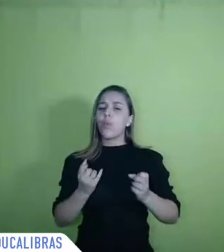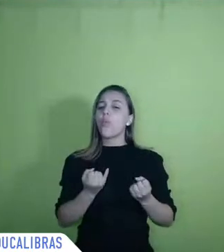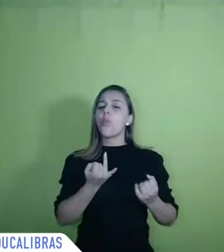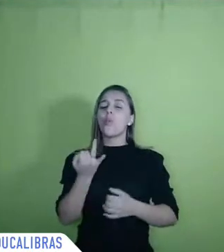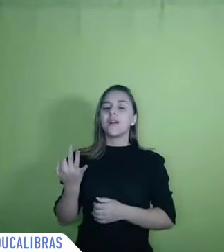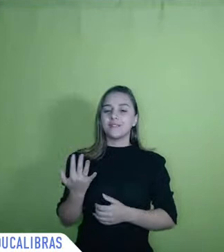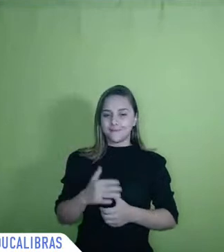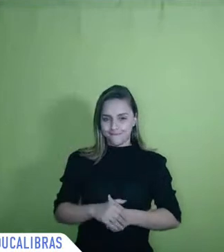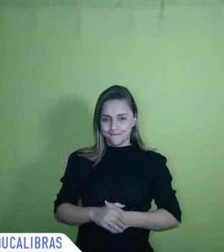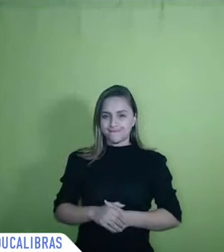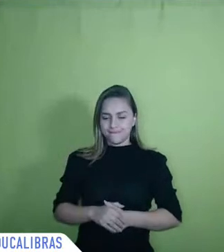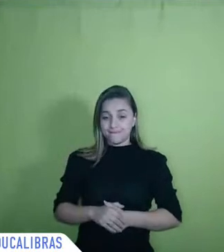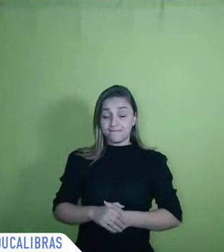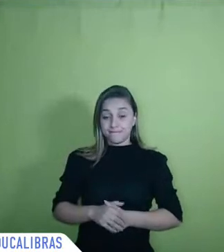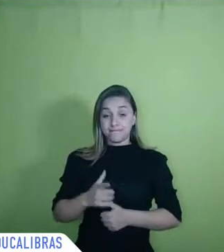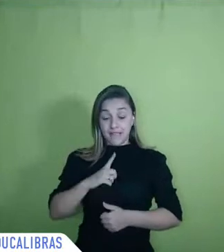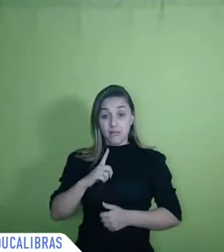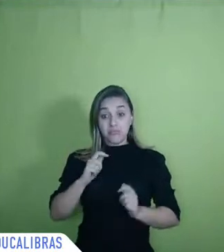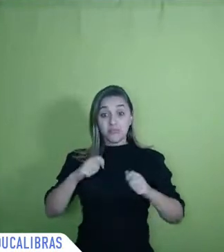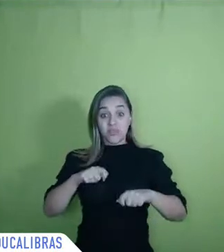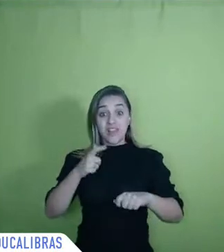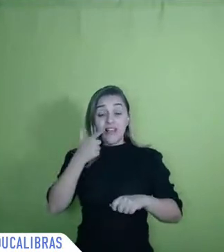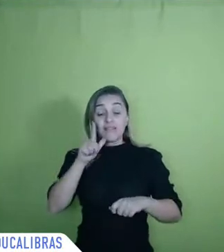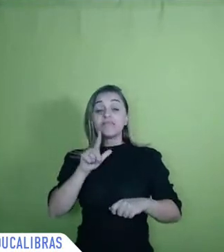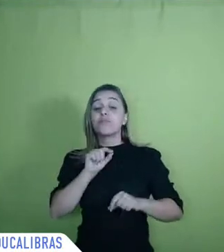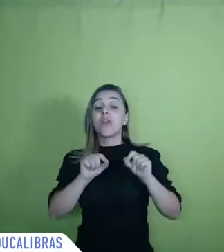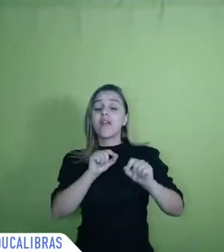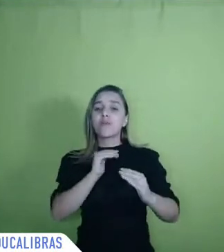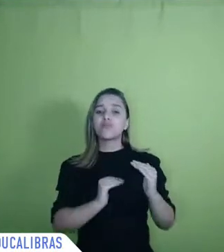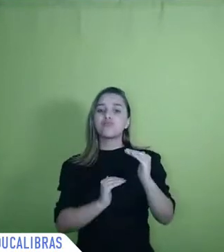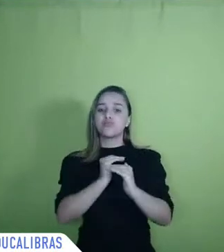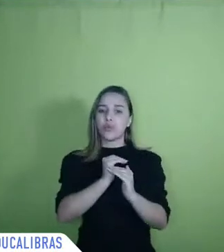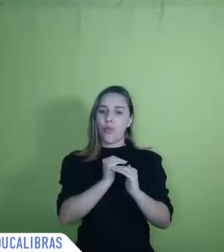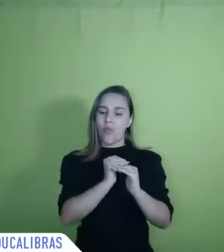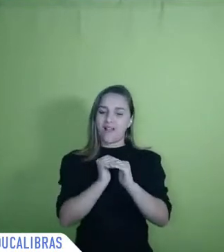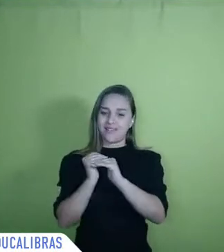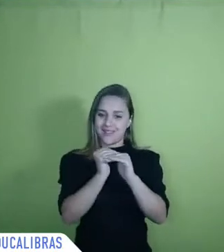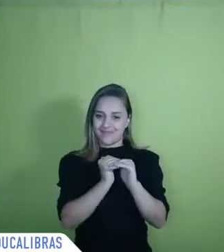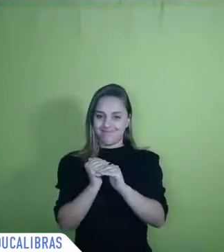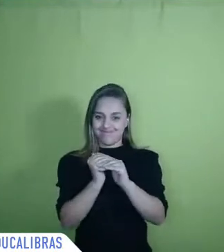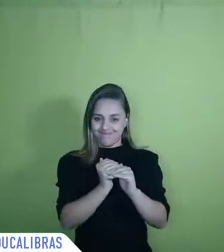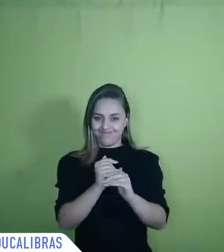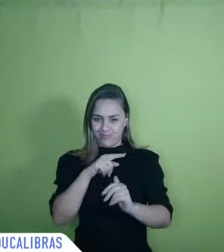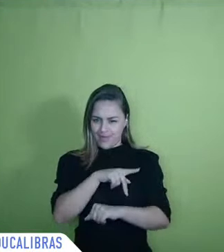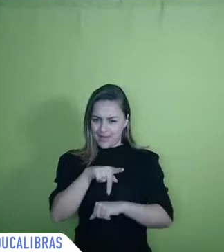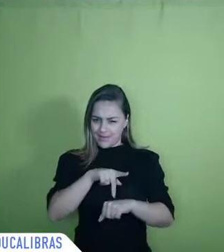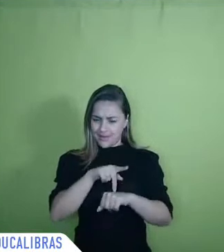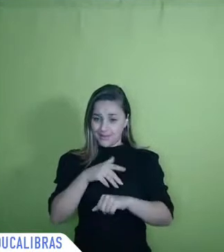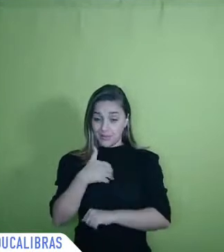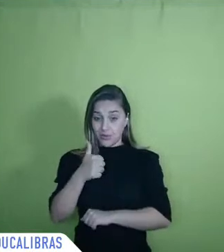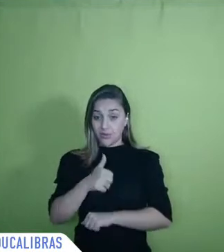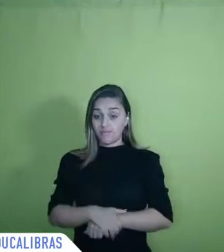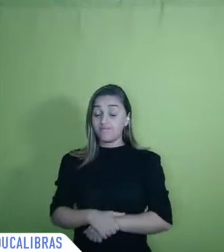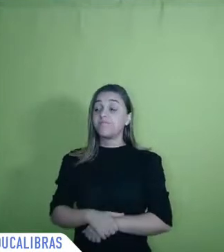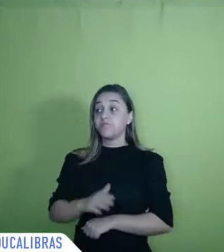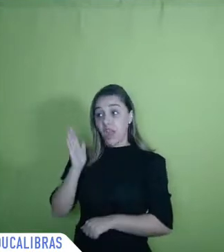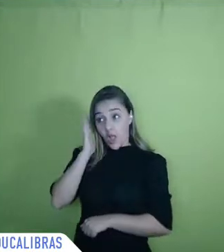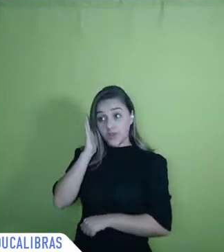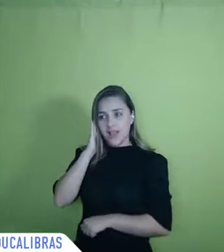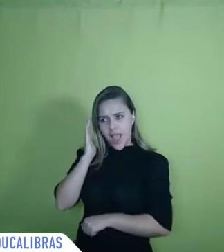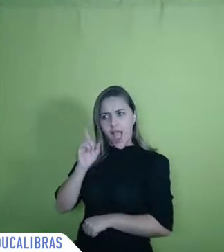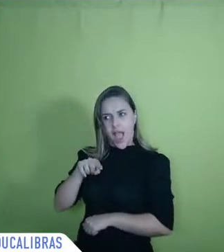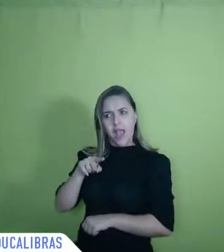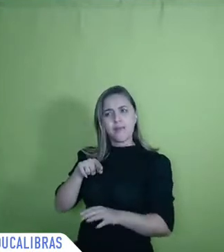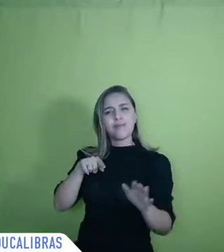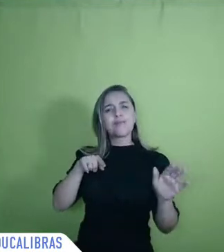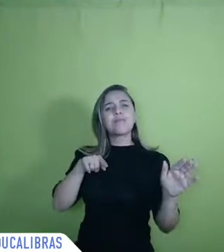Well, I mean, there's. I know it's a tough question. I mean, there's many types of inequality already to begin with. You